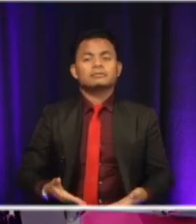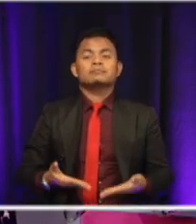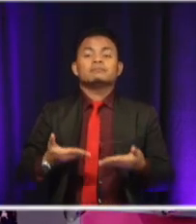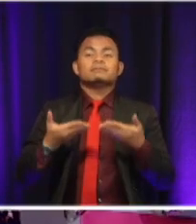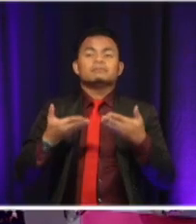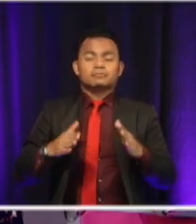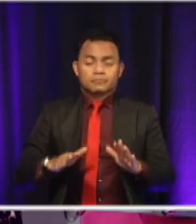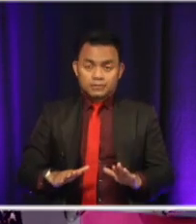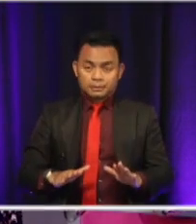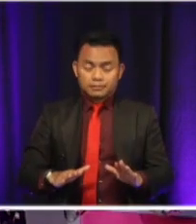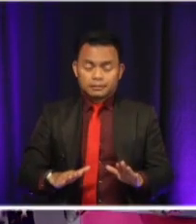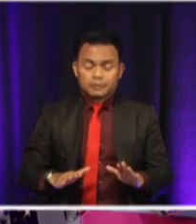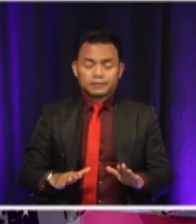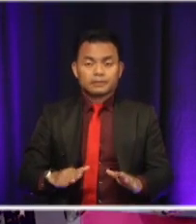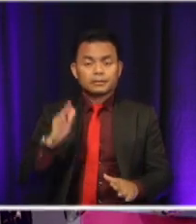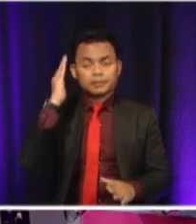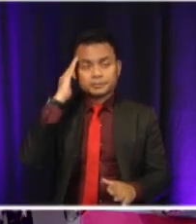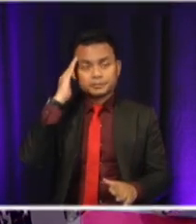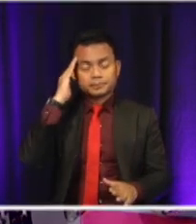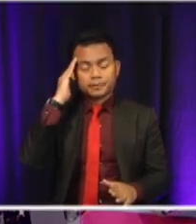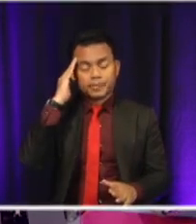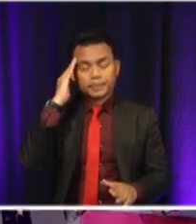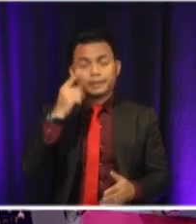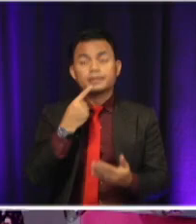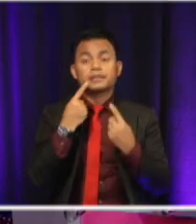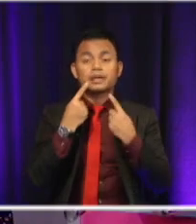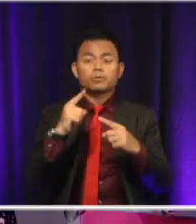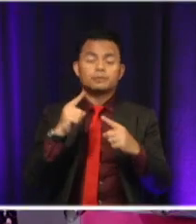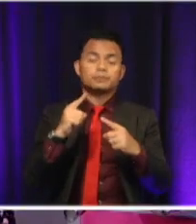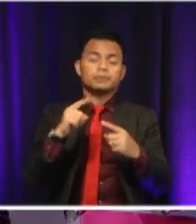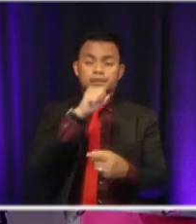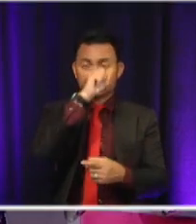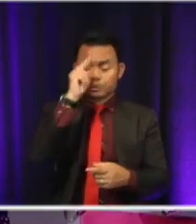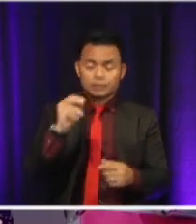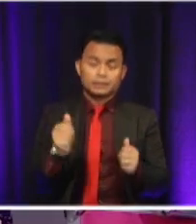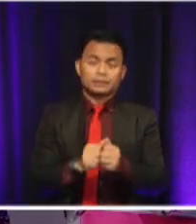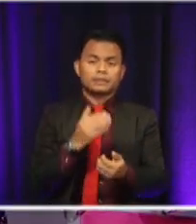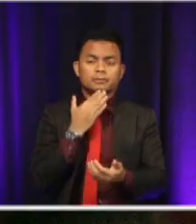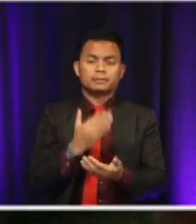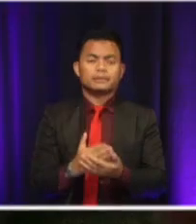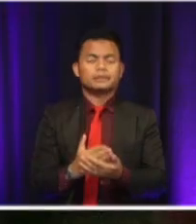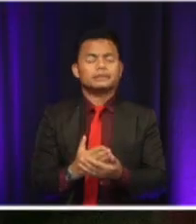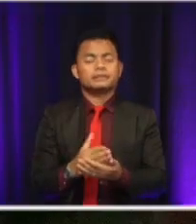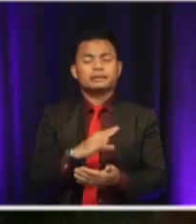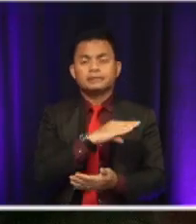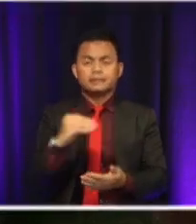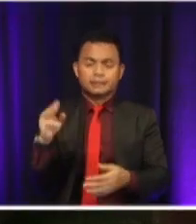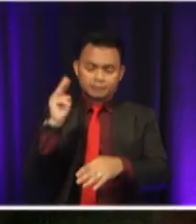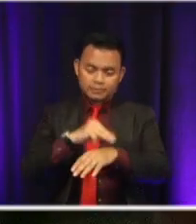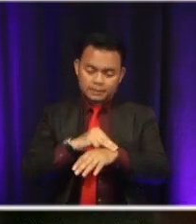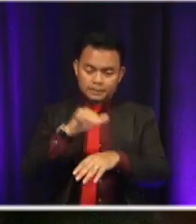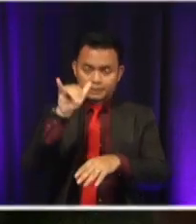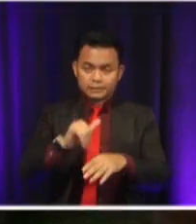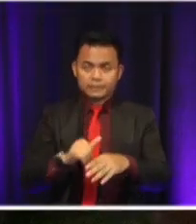your text, answer the questions carefully, and manage your time well. I do believe the candidates do have to